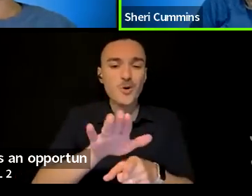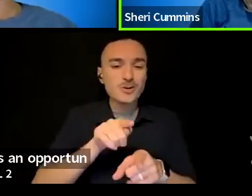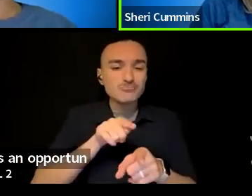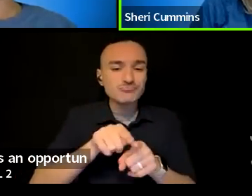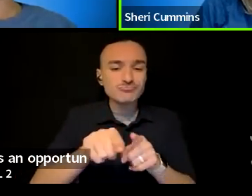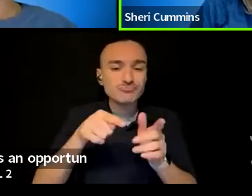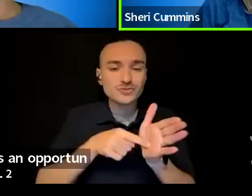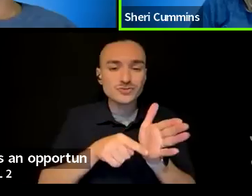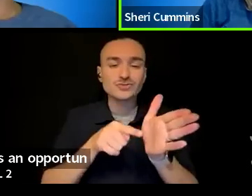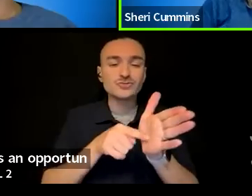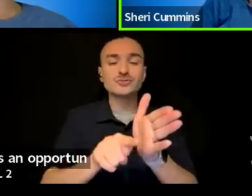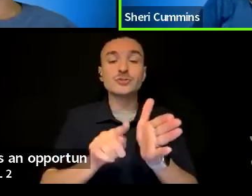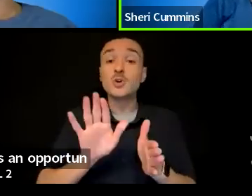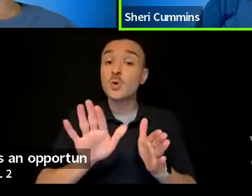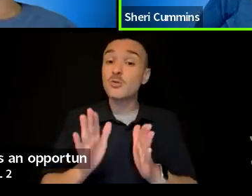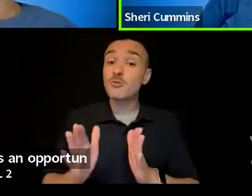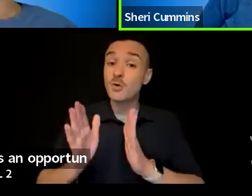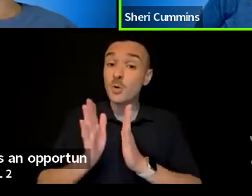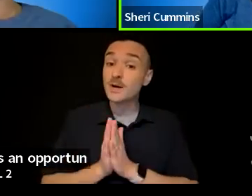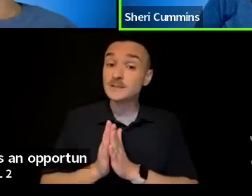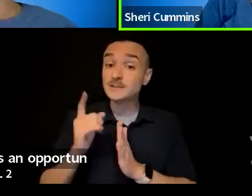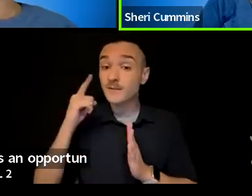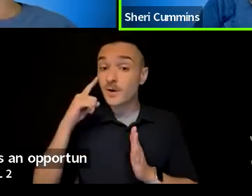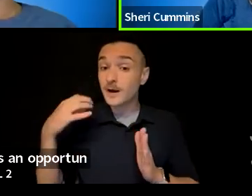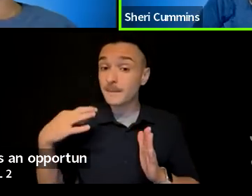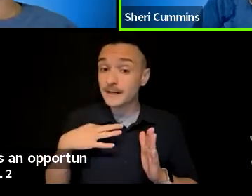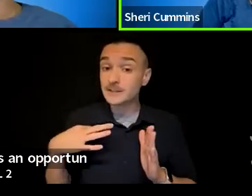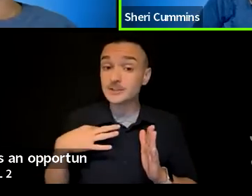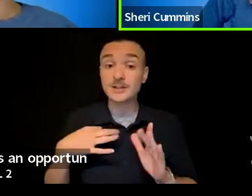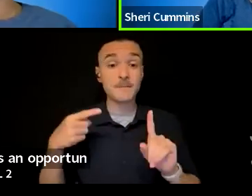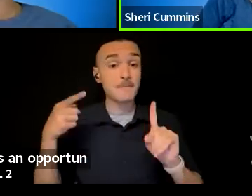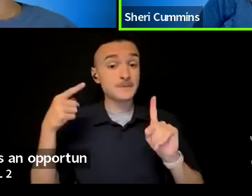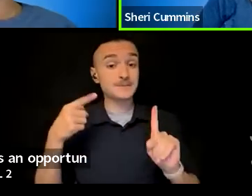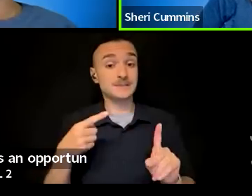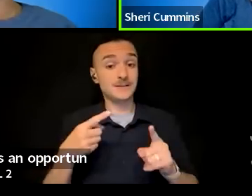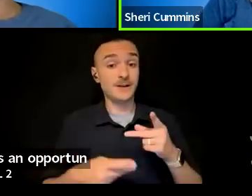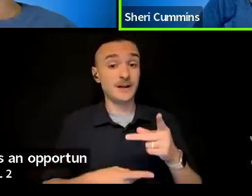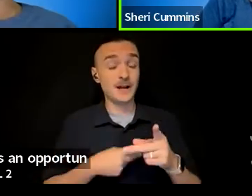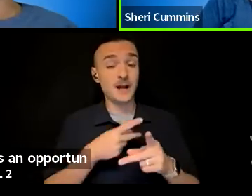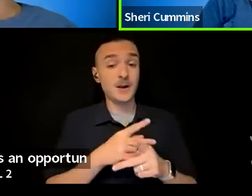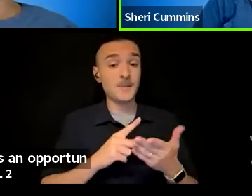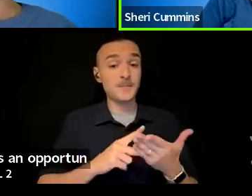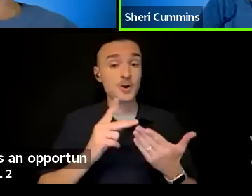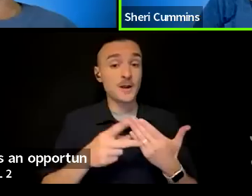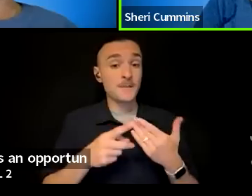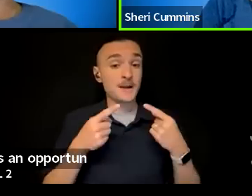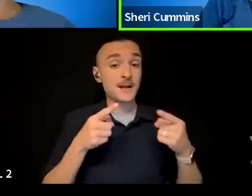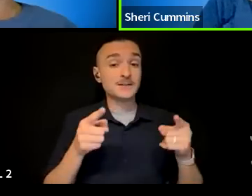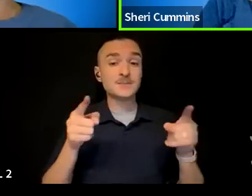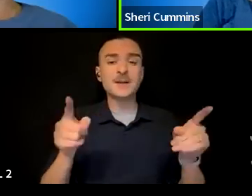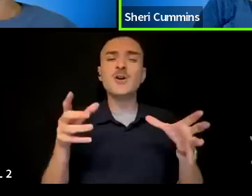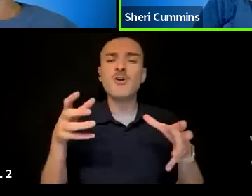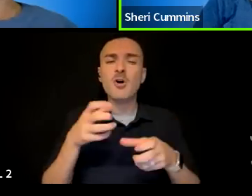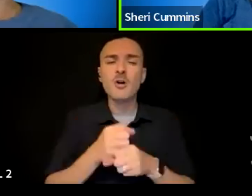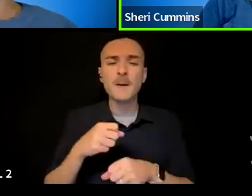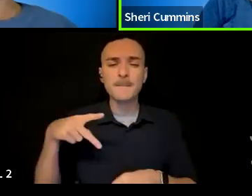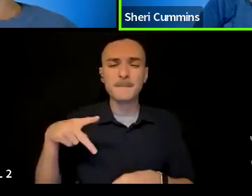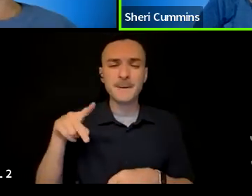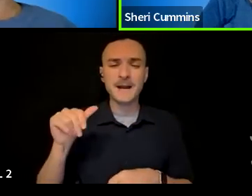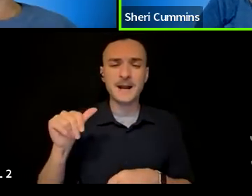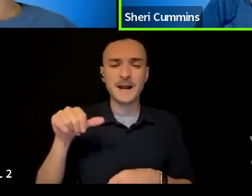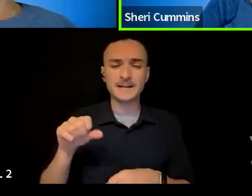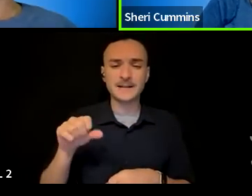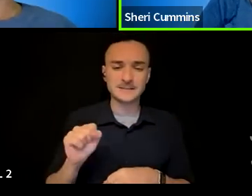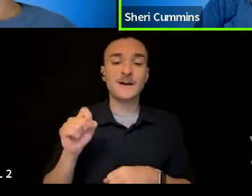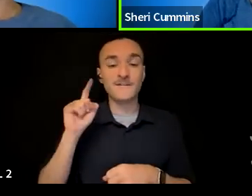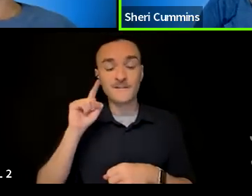your request for applications, and a specific kind of program announcement called a PAS, program announcements with set-aside funds. Yes,